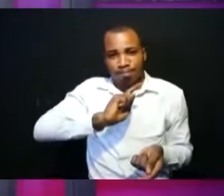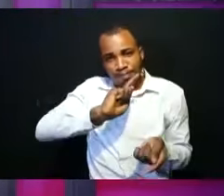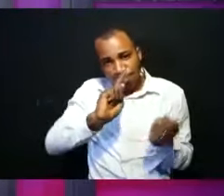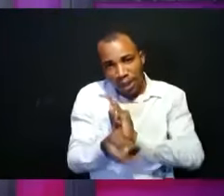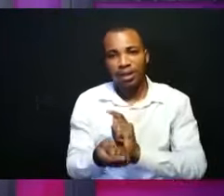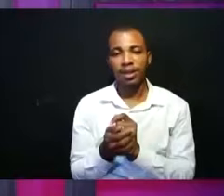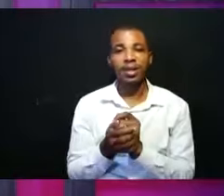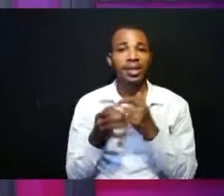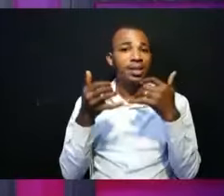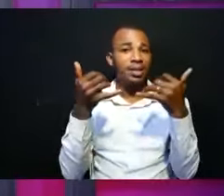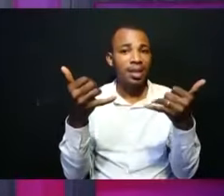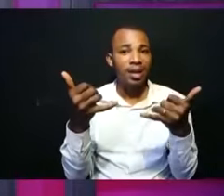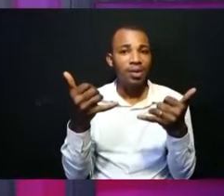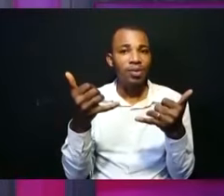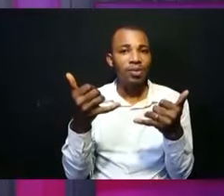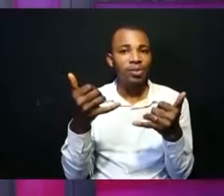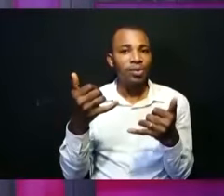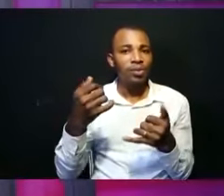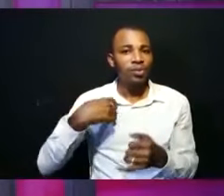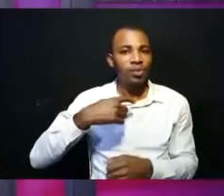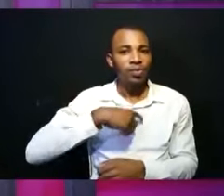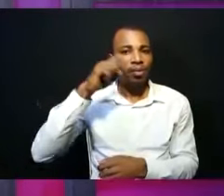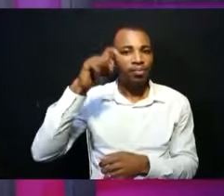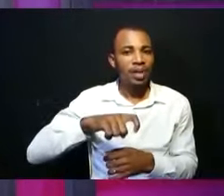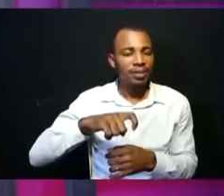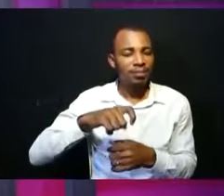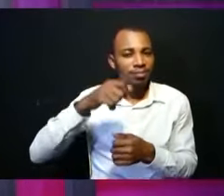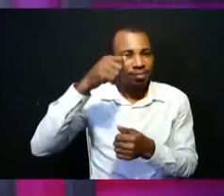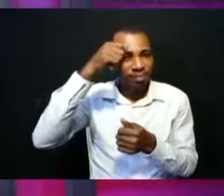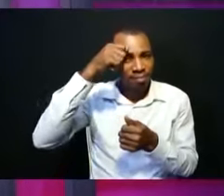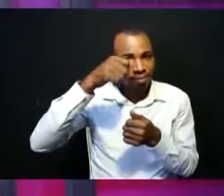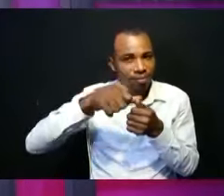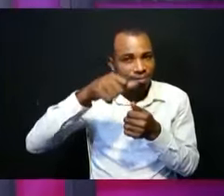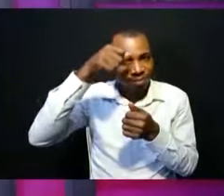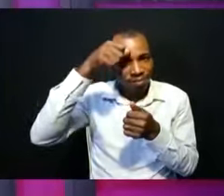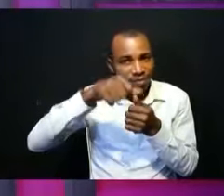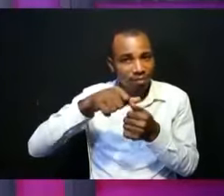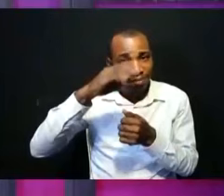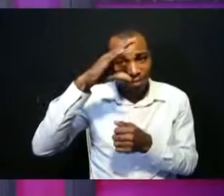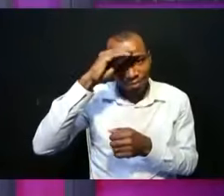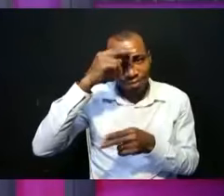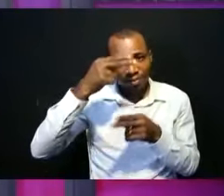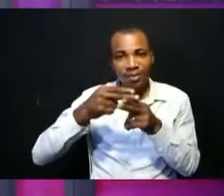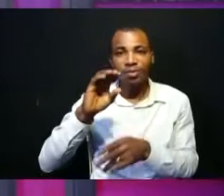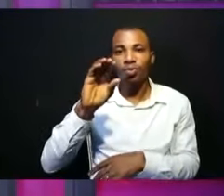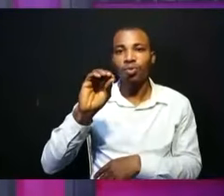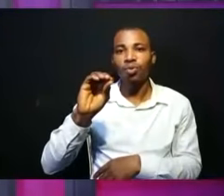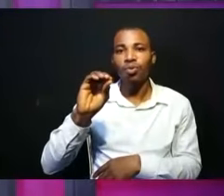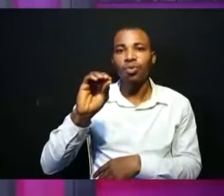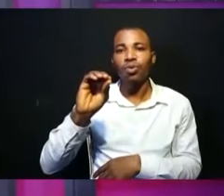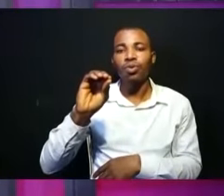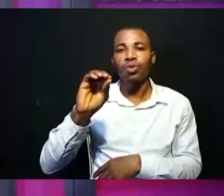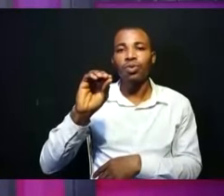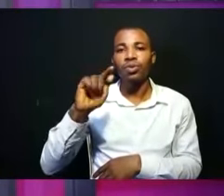So let's go back into the memory lane as we connect to Olga and her testimony.